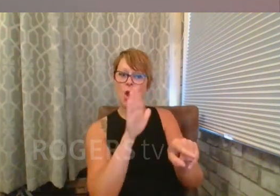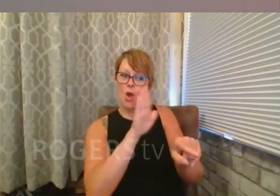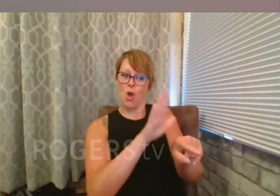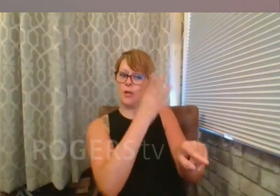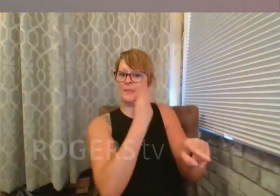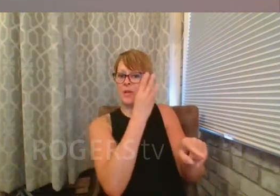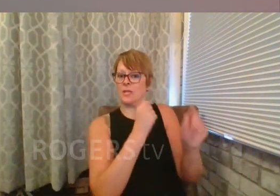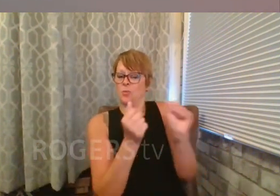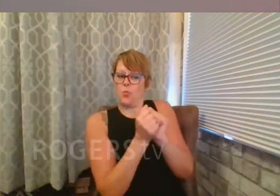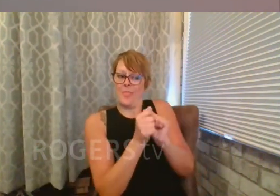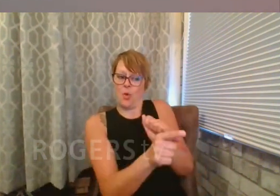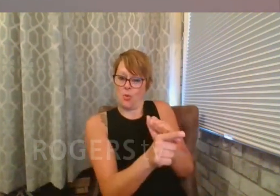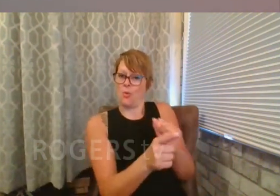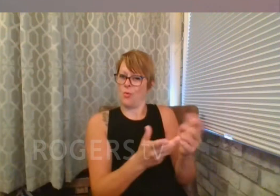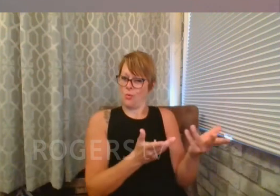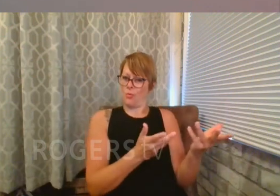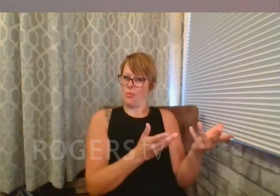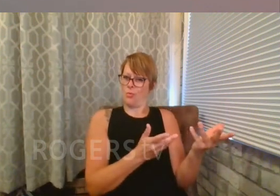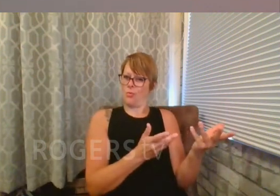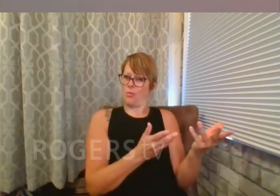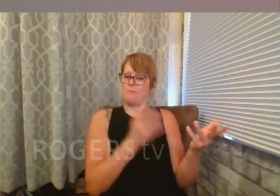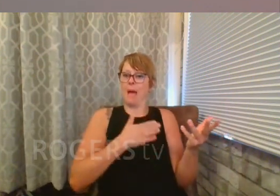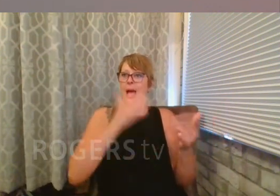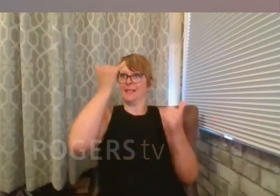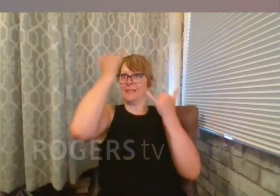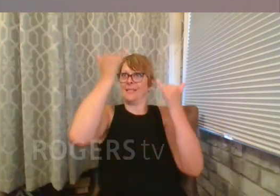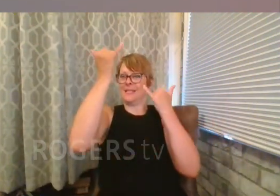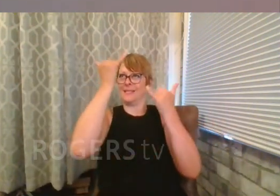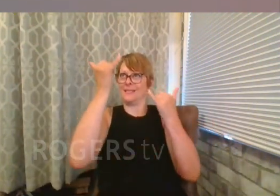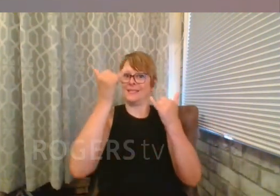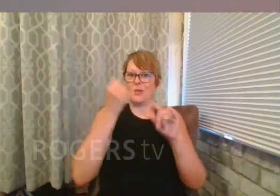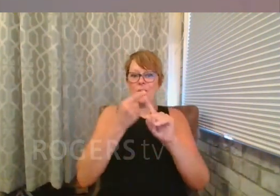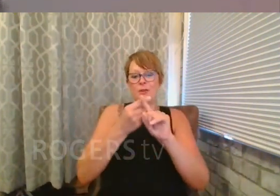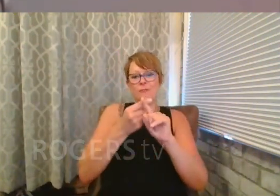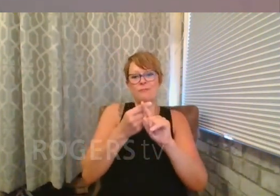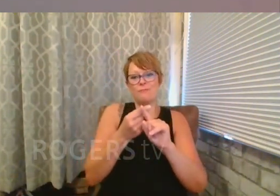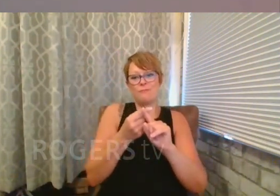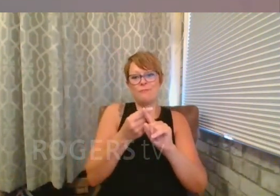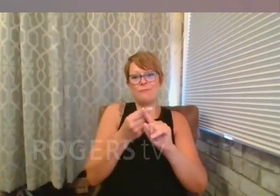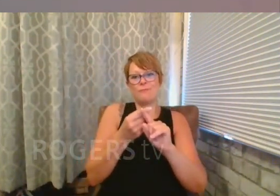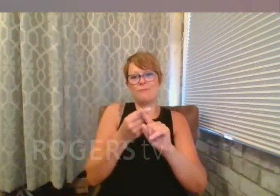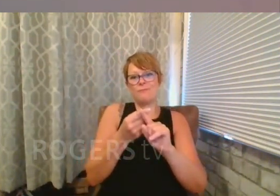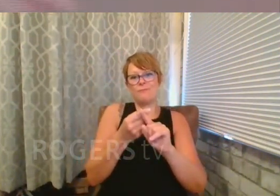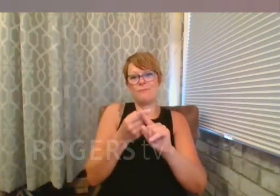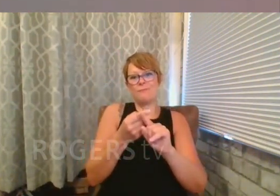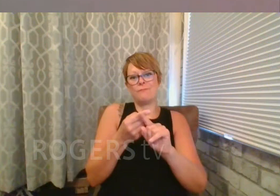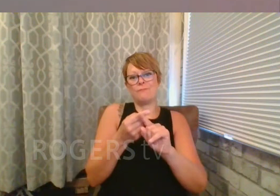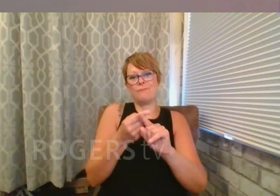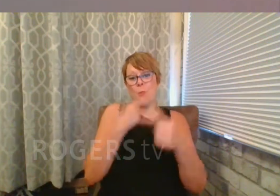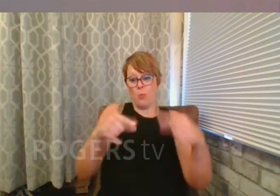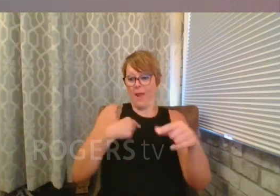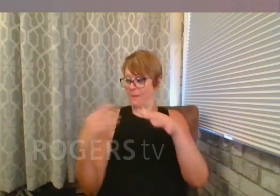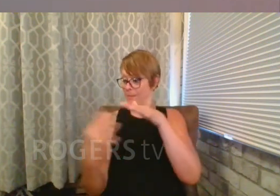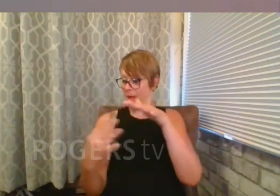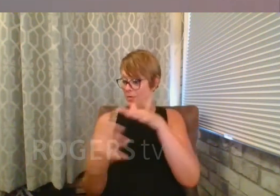You bring your ideas with you from your, pre-migration, and then you're